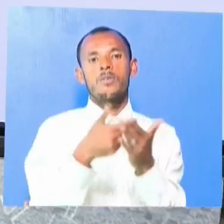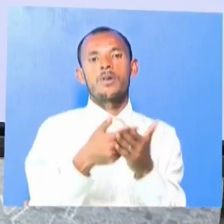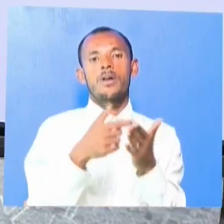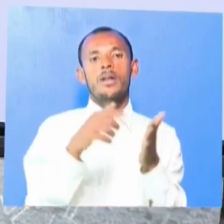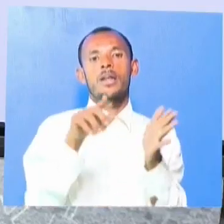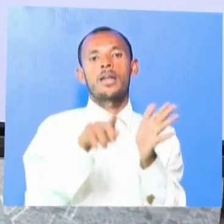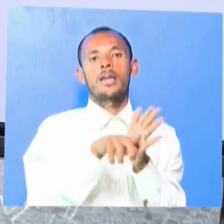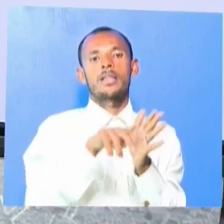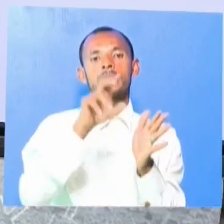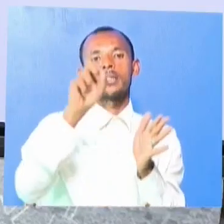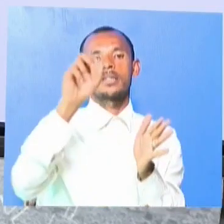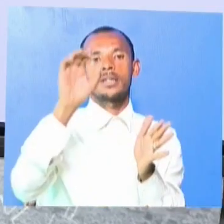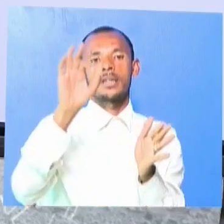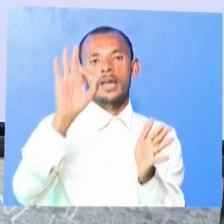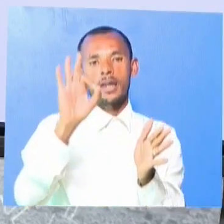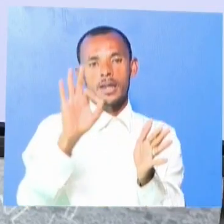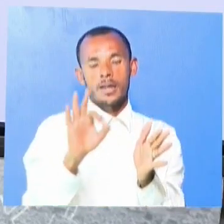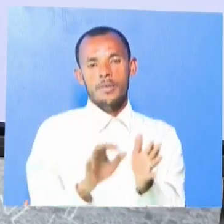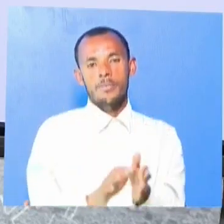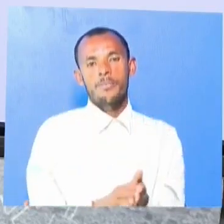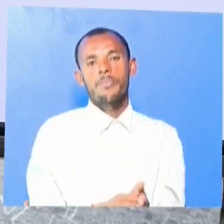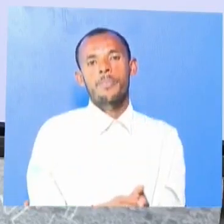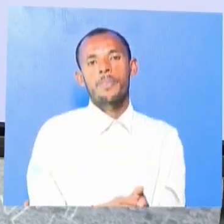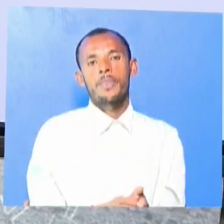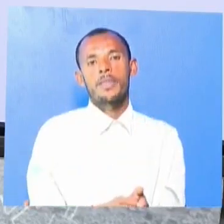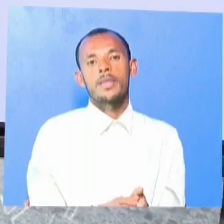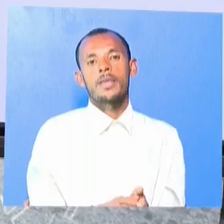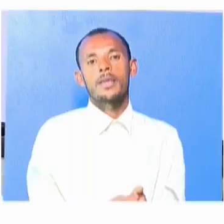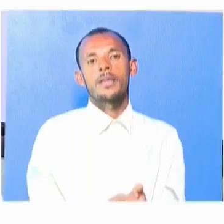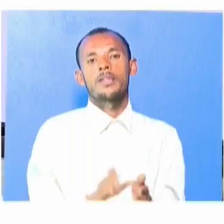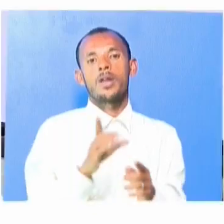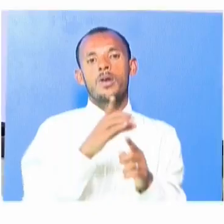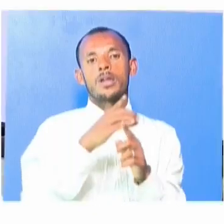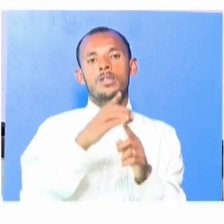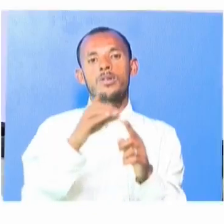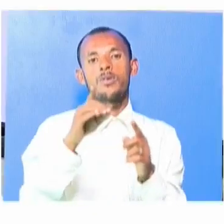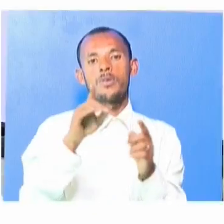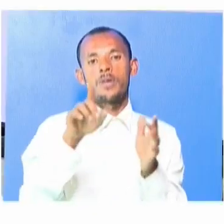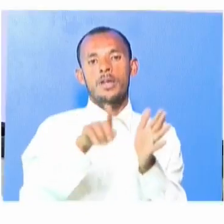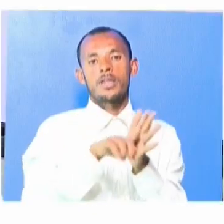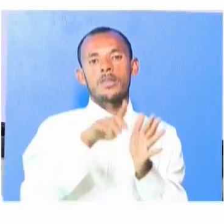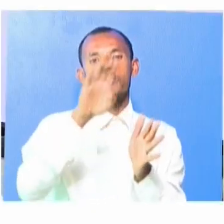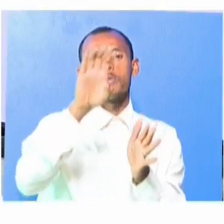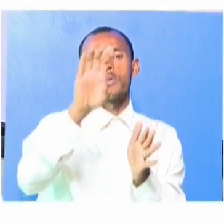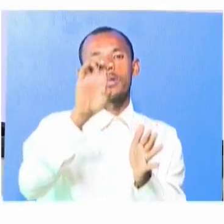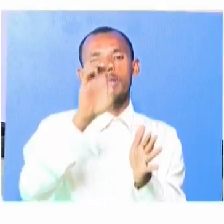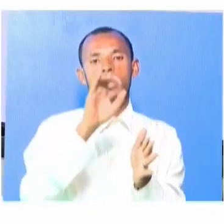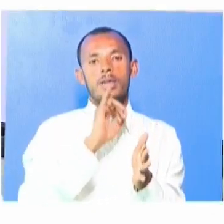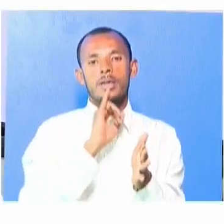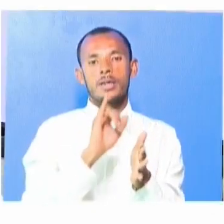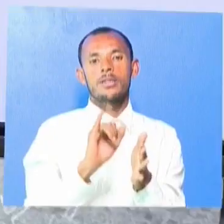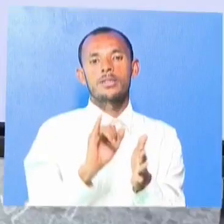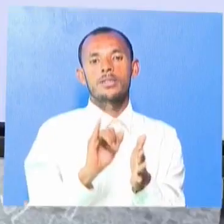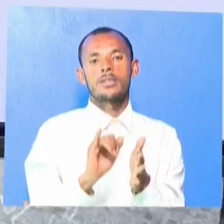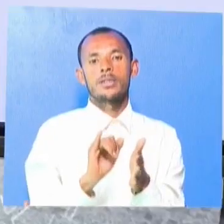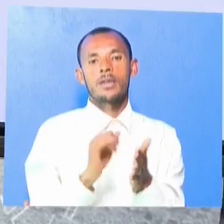-39, -40, -41, and so on. Therefore, the location of -40 is here, and we are asked to